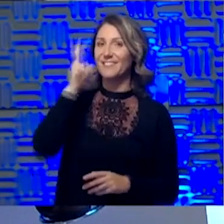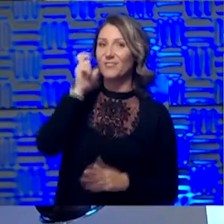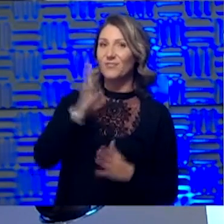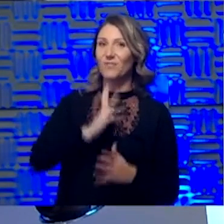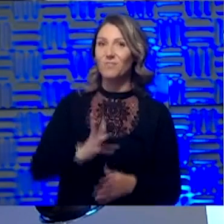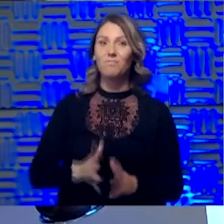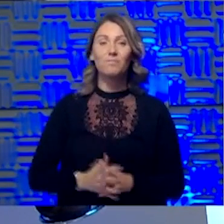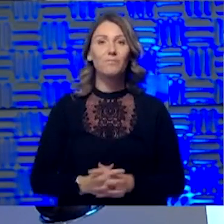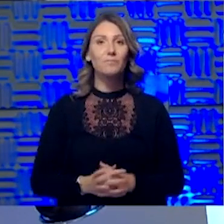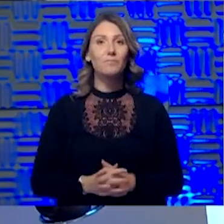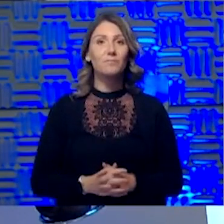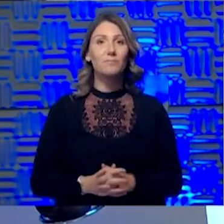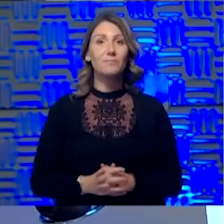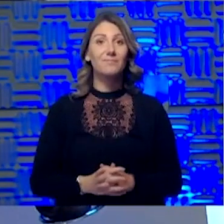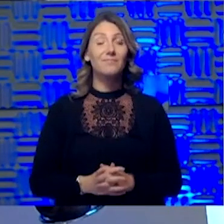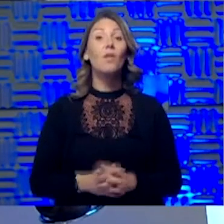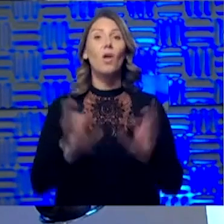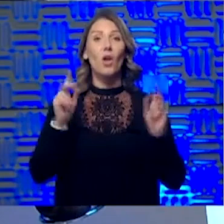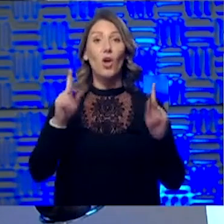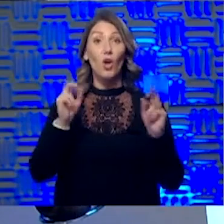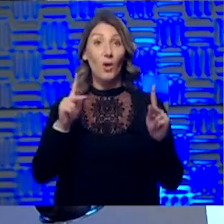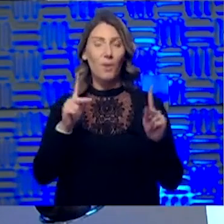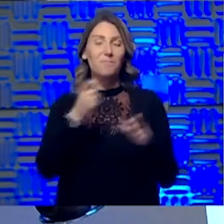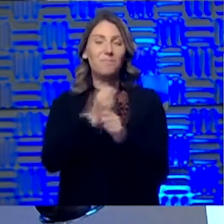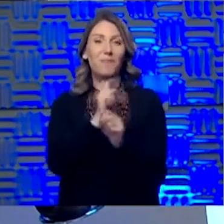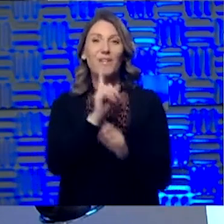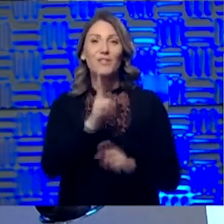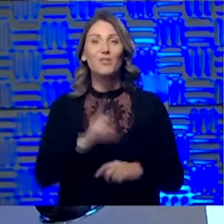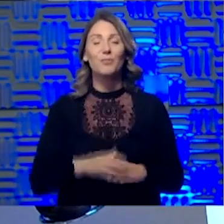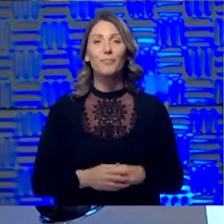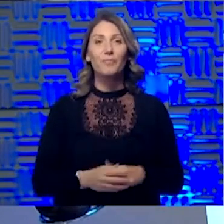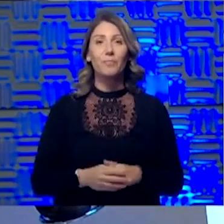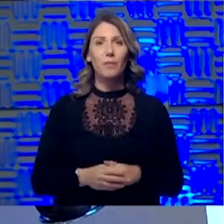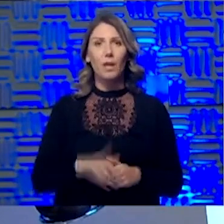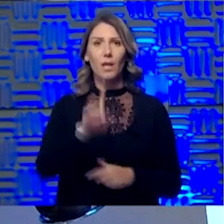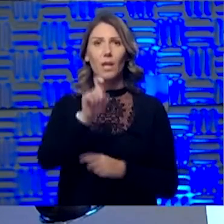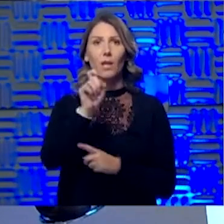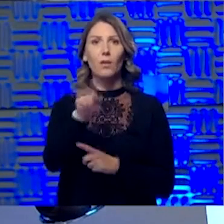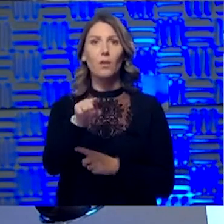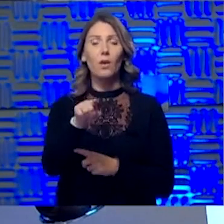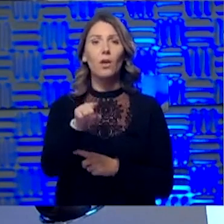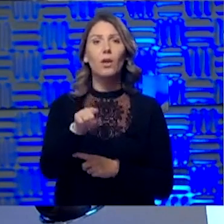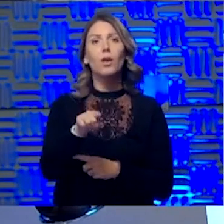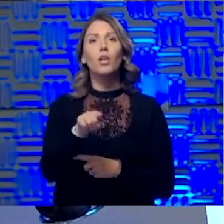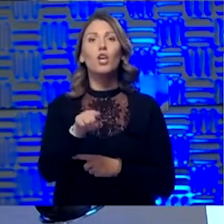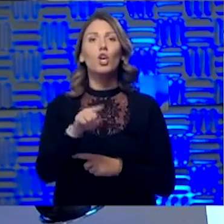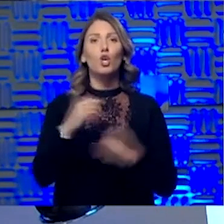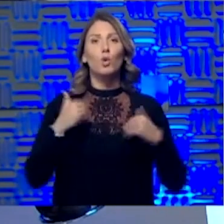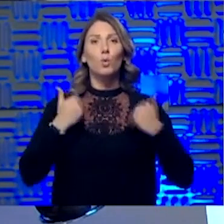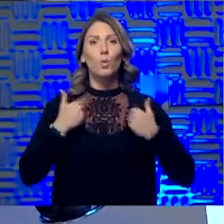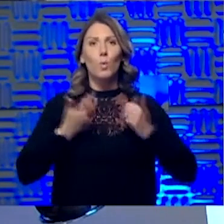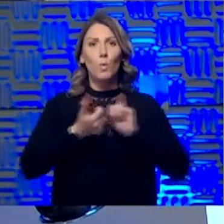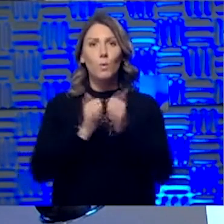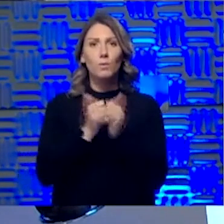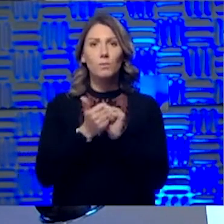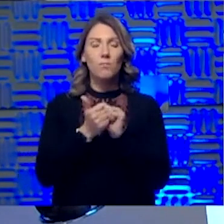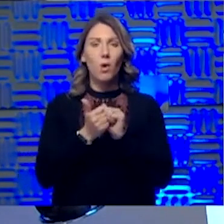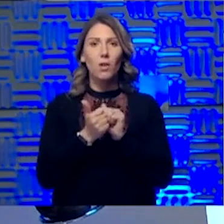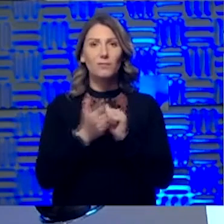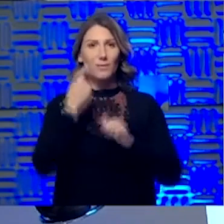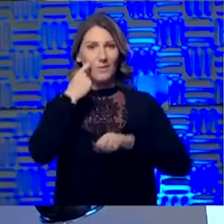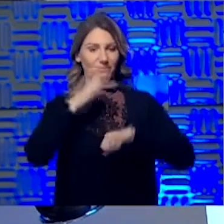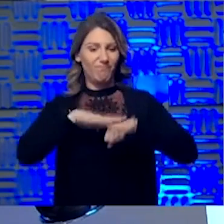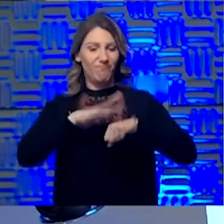Go ahead. Can you guys hear me okay? Okay, so just making sure. I have a question about youth sports. I just got a notification this